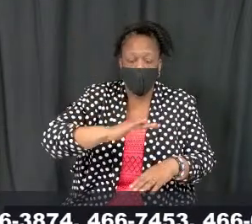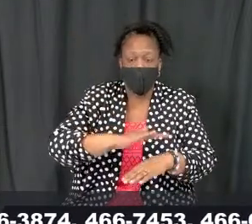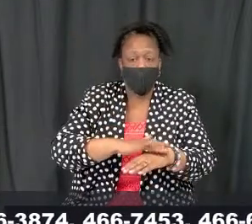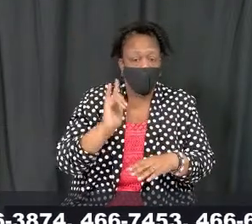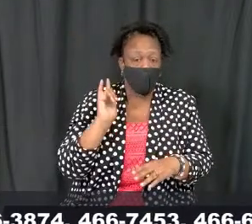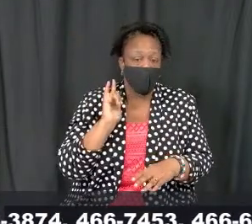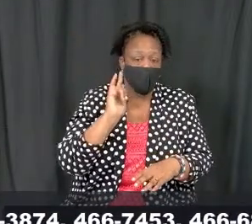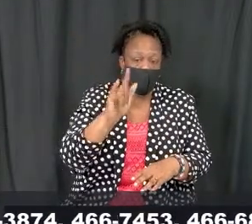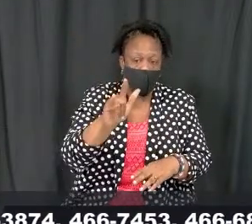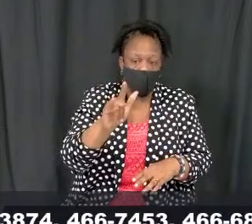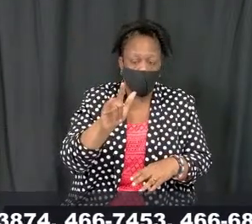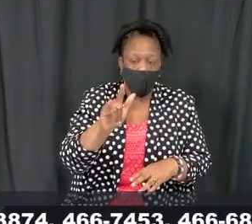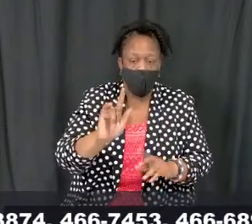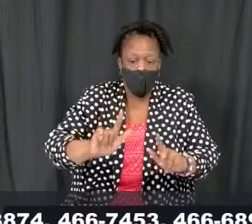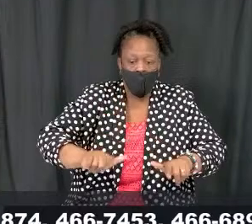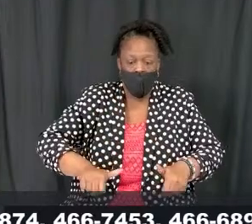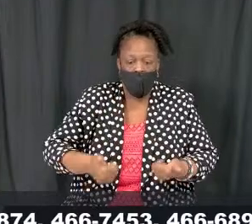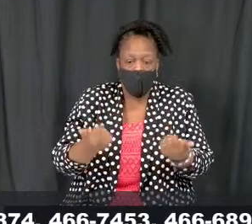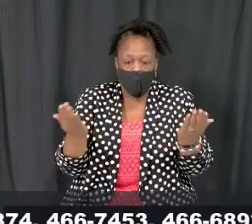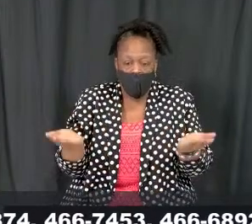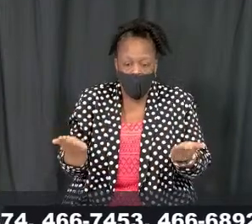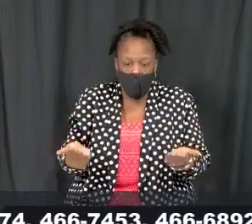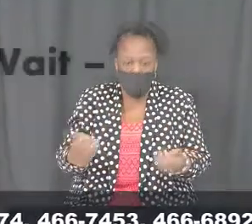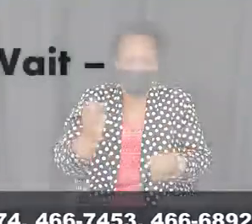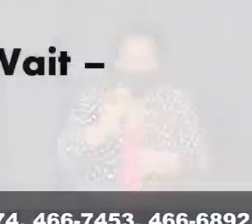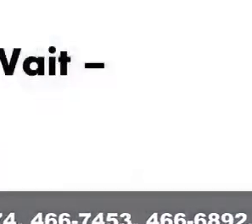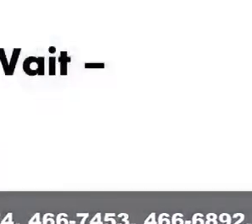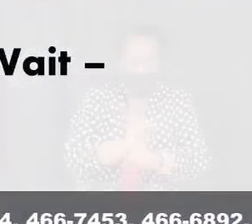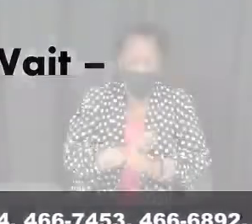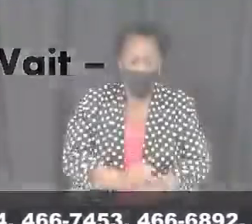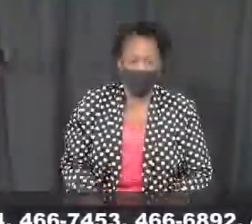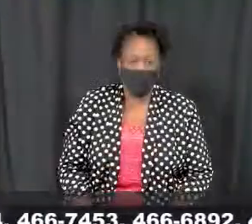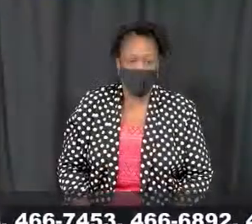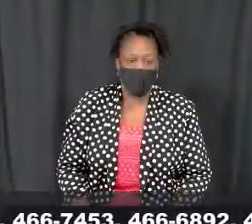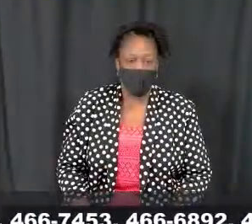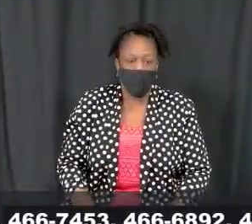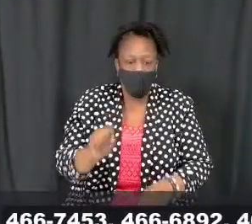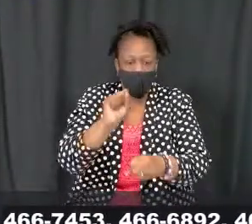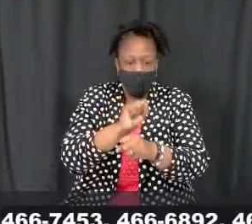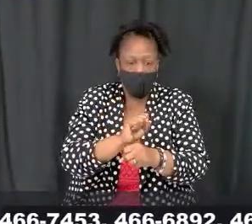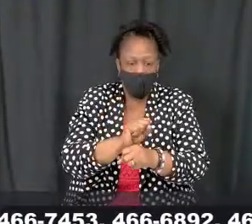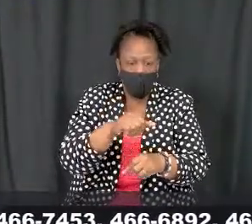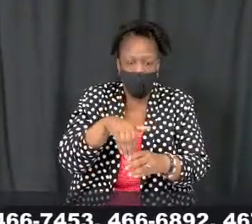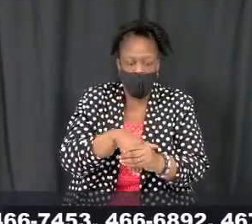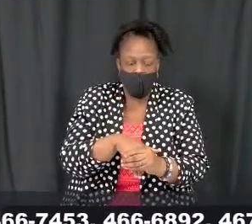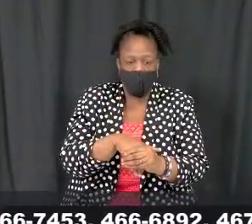you protection against the virus. Thank you.